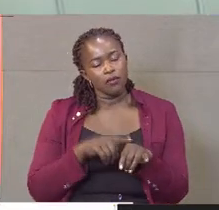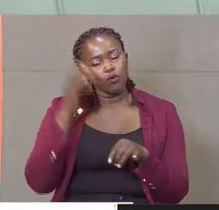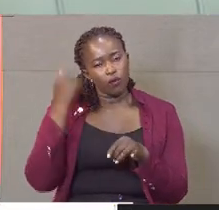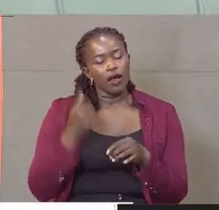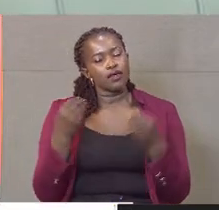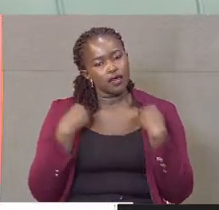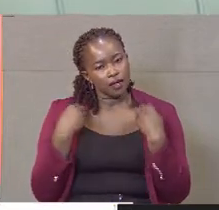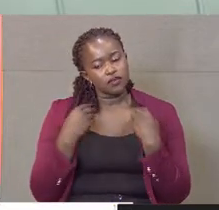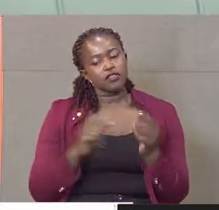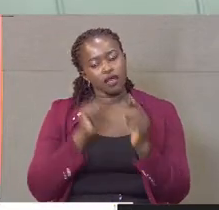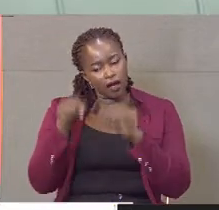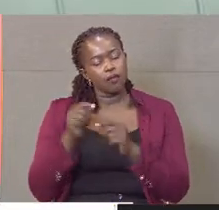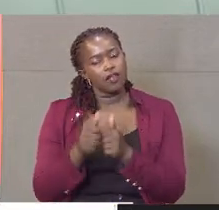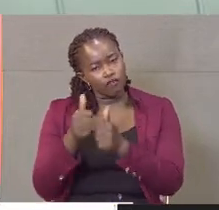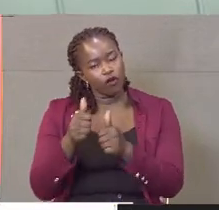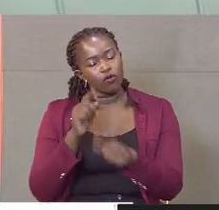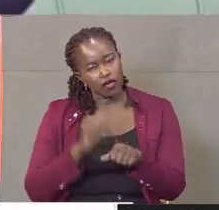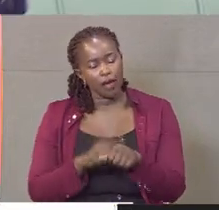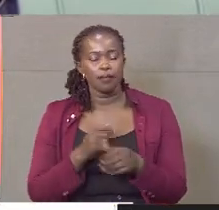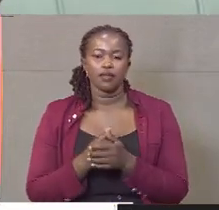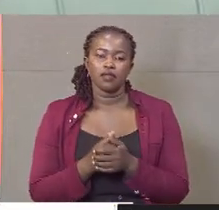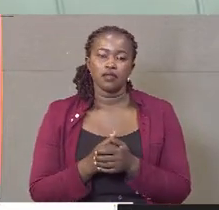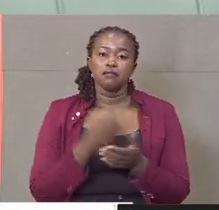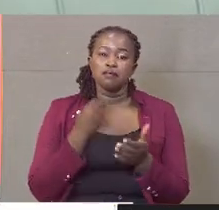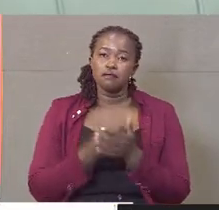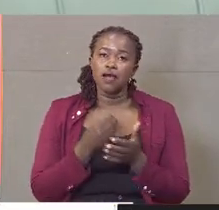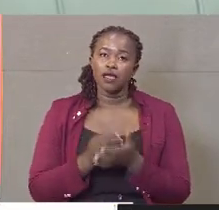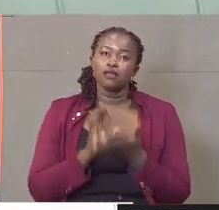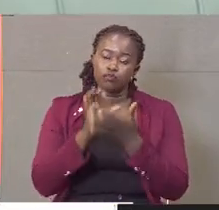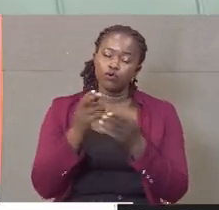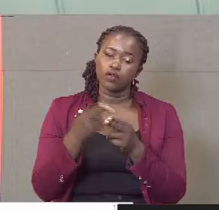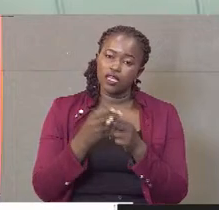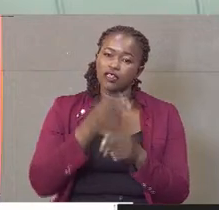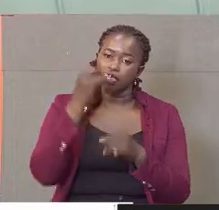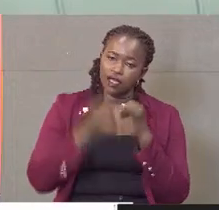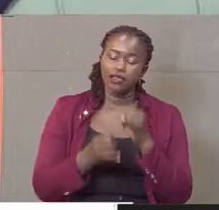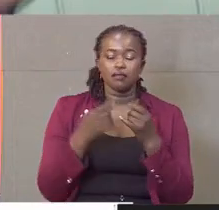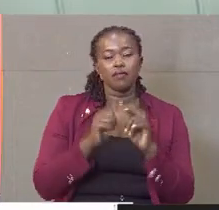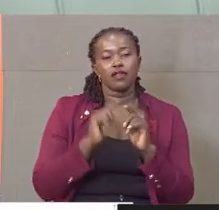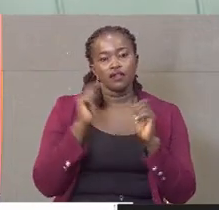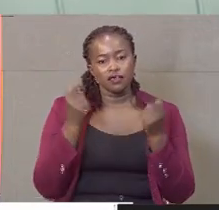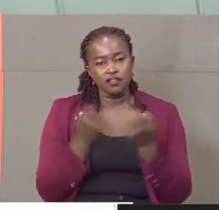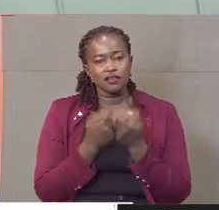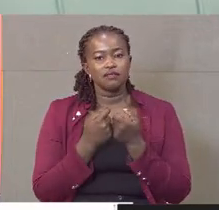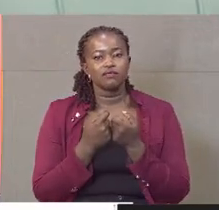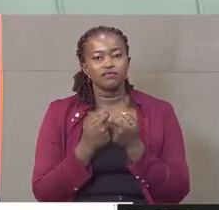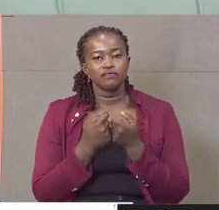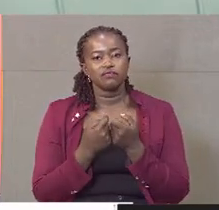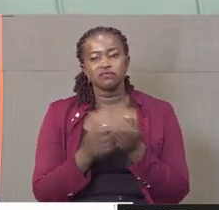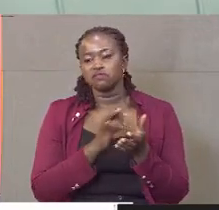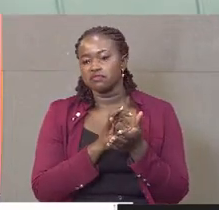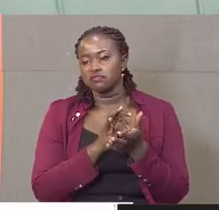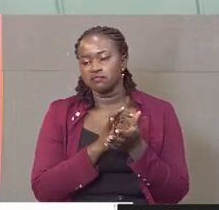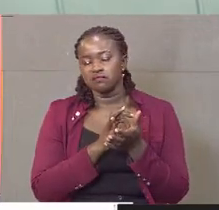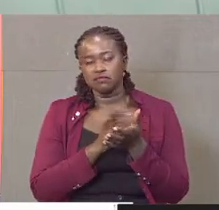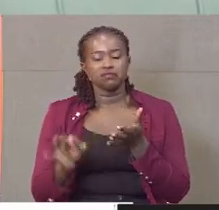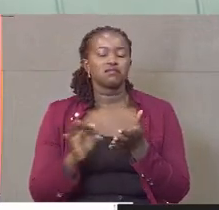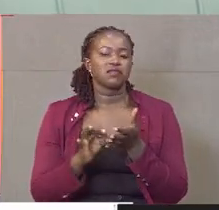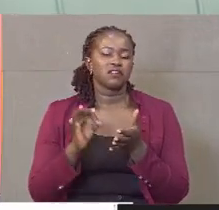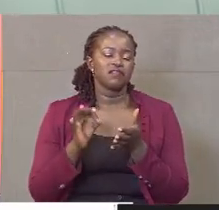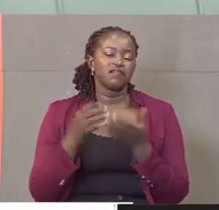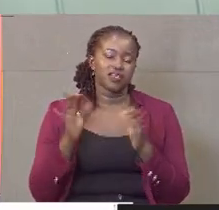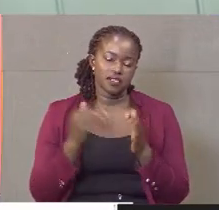are timely. You release money towards the end when the team has been already disqualified. And the same thing with